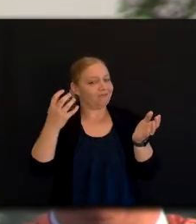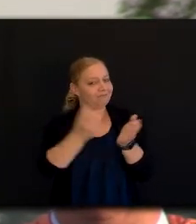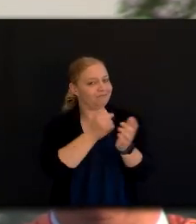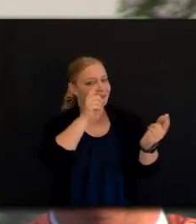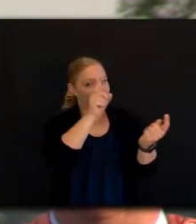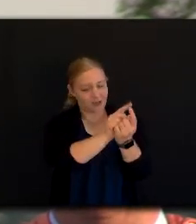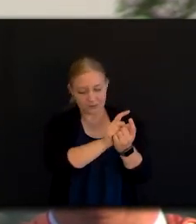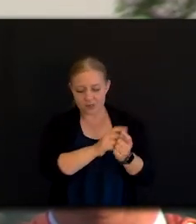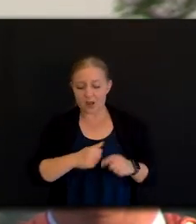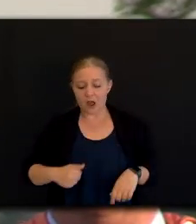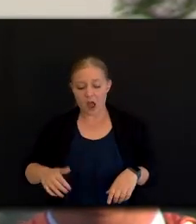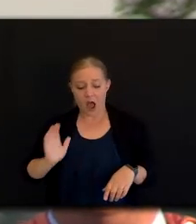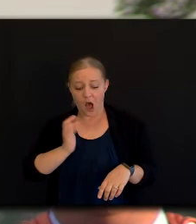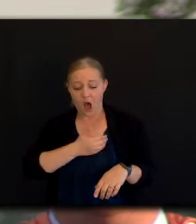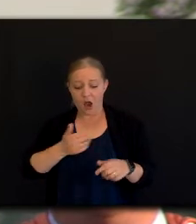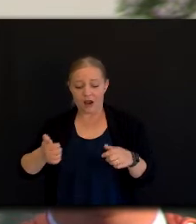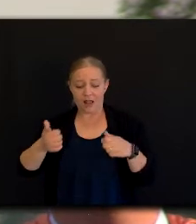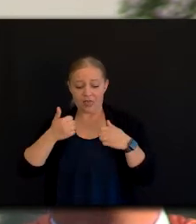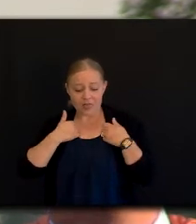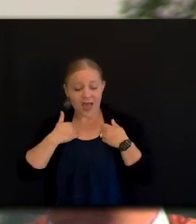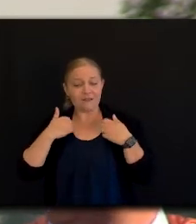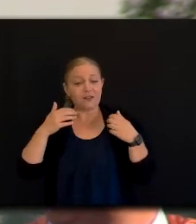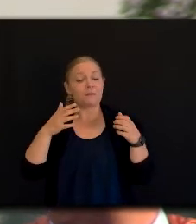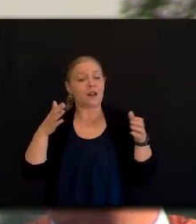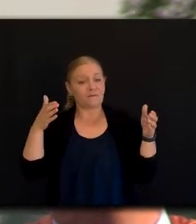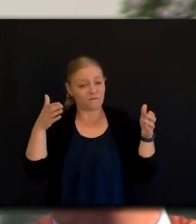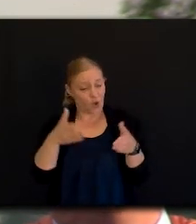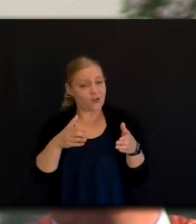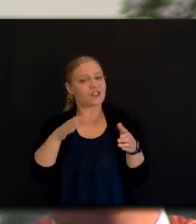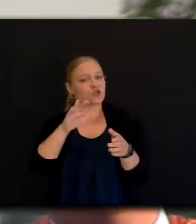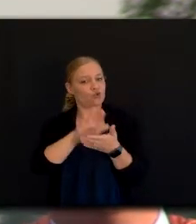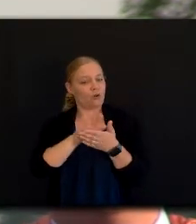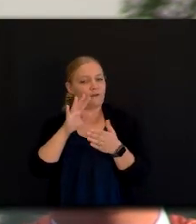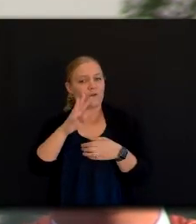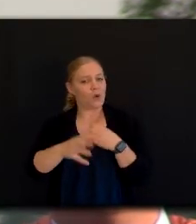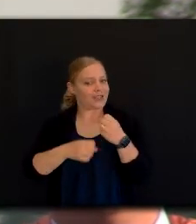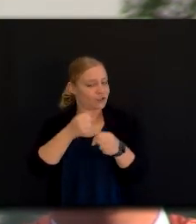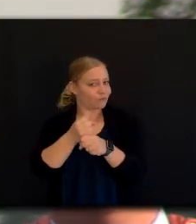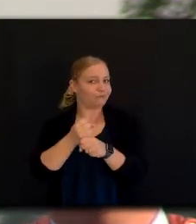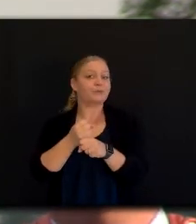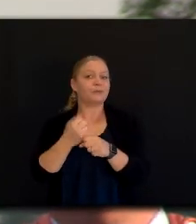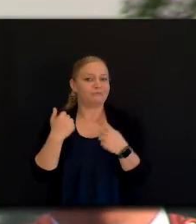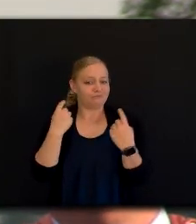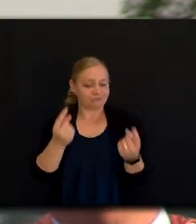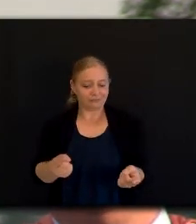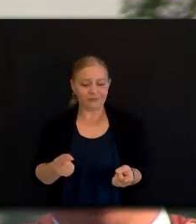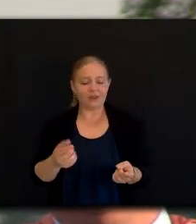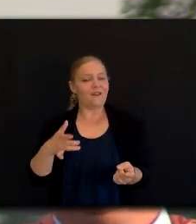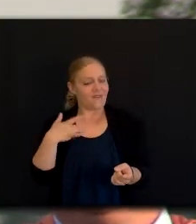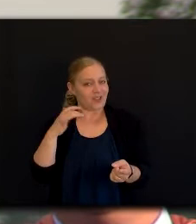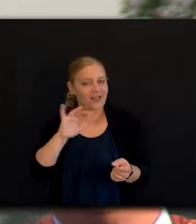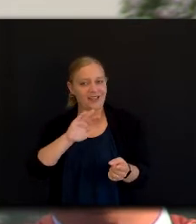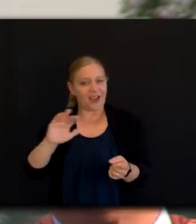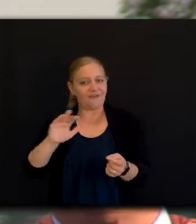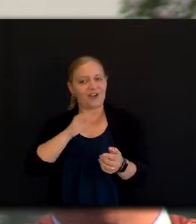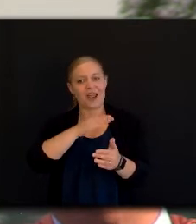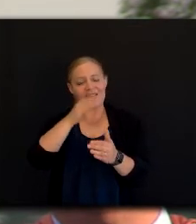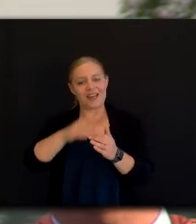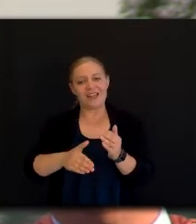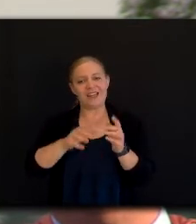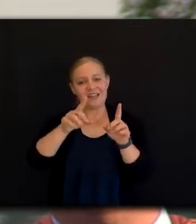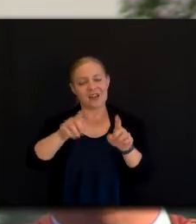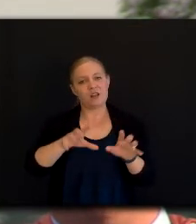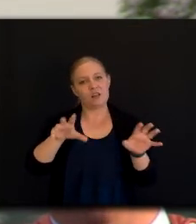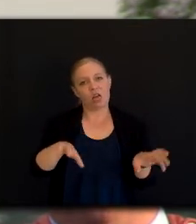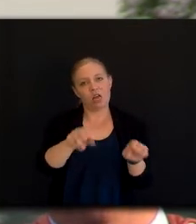meet. Our lives have been centered around this school for the past 4 years. We've taken what felt like a never-ending amount of tests, met